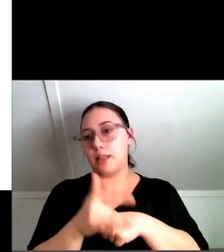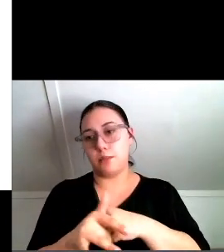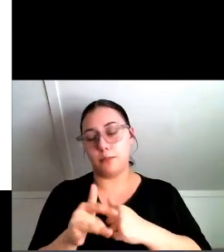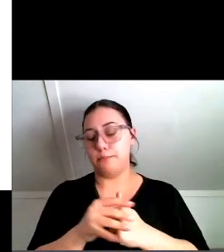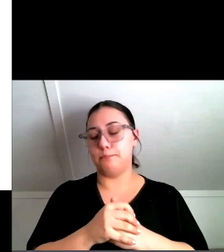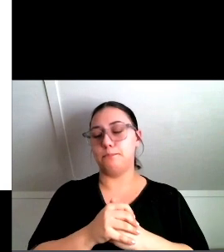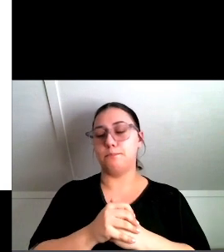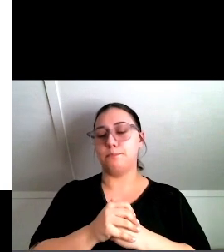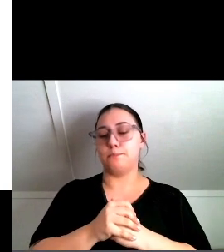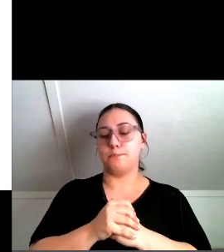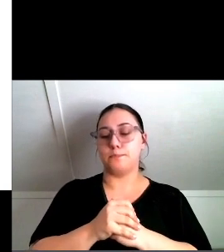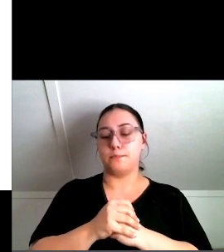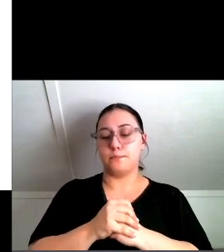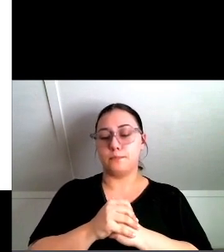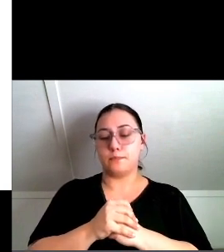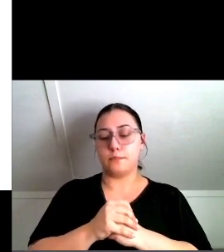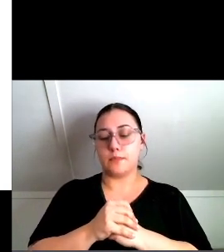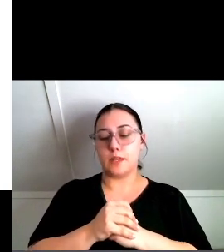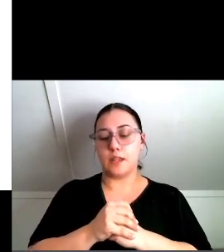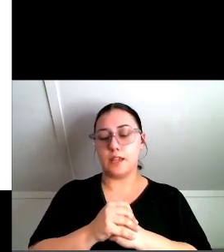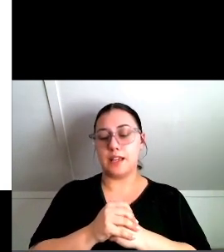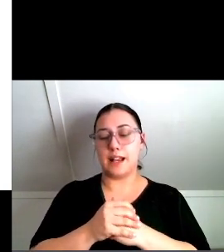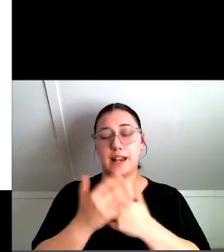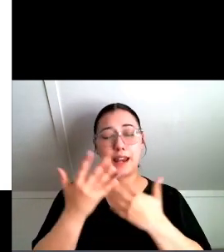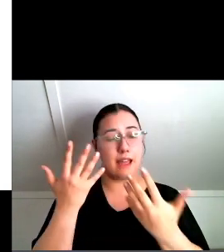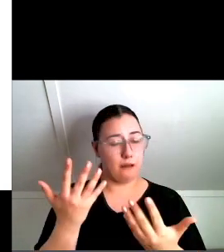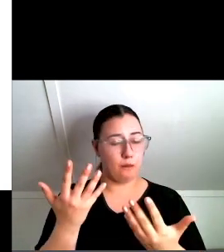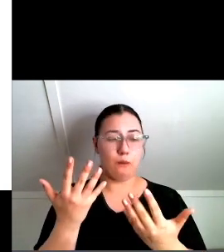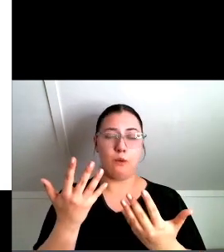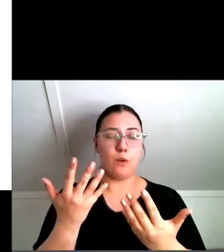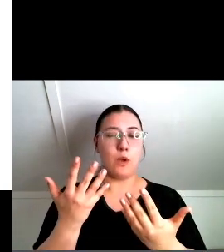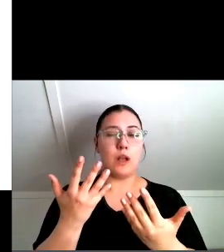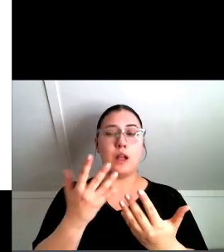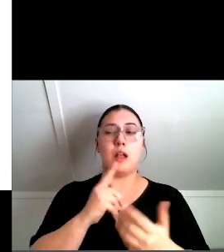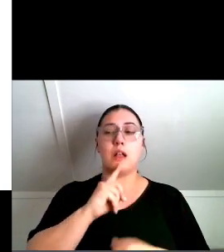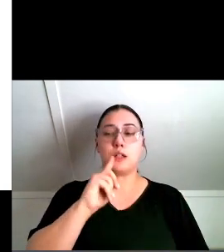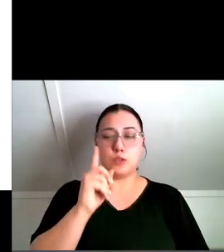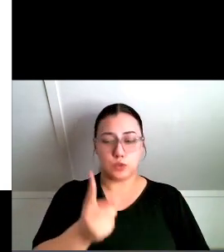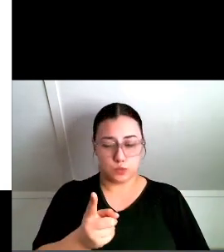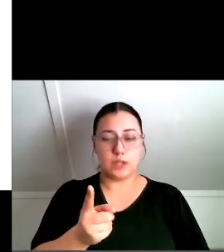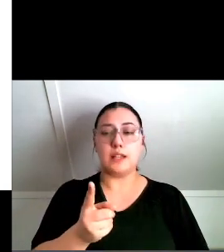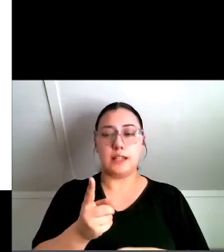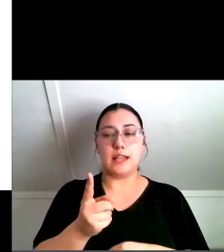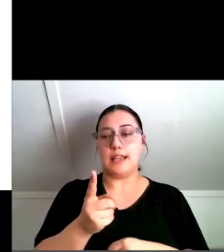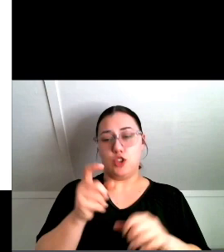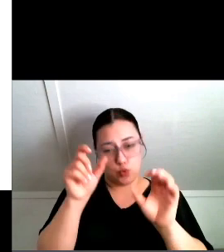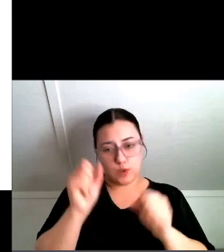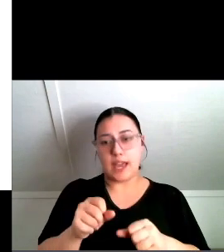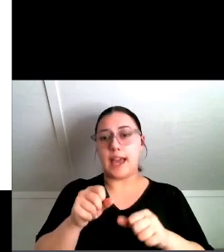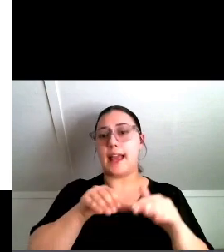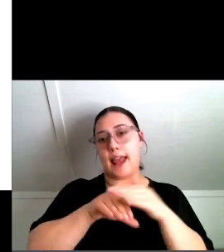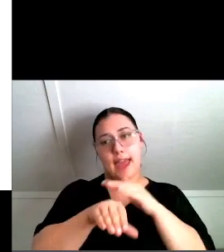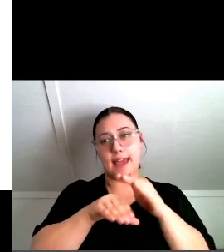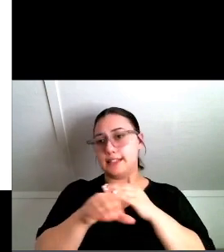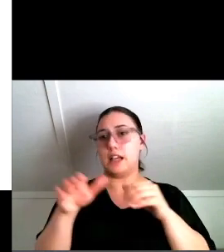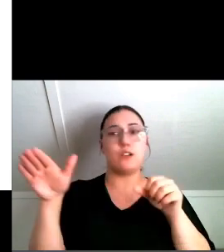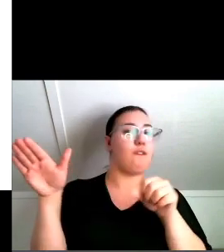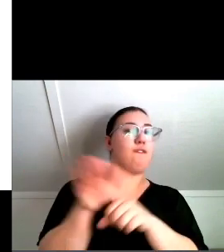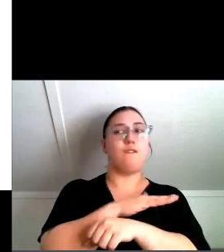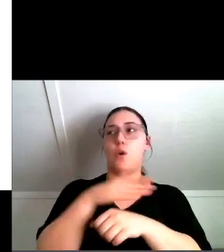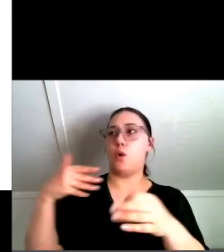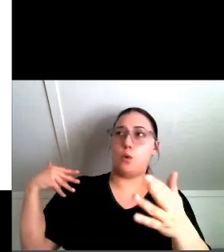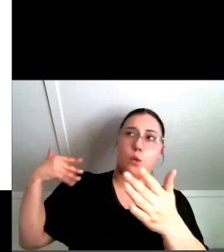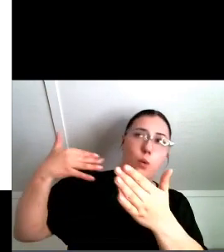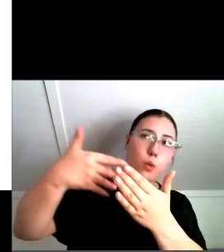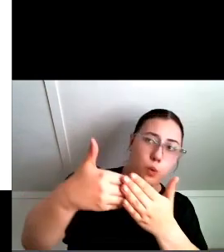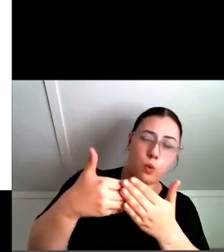it's a complete run of the Tuskegee Yearbook is available at Tuskegee University. But one of the things that's